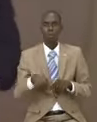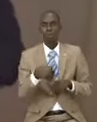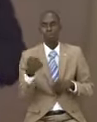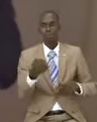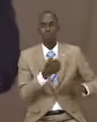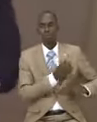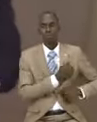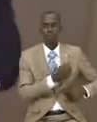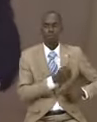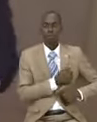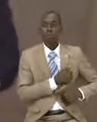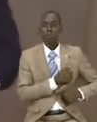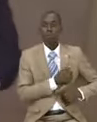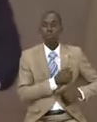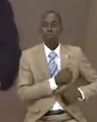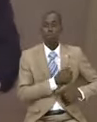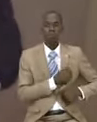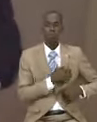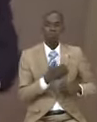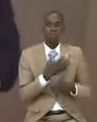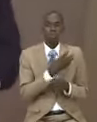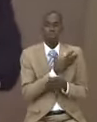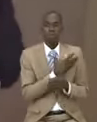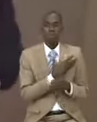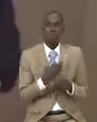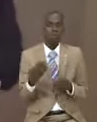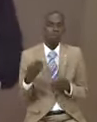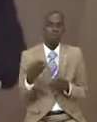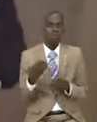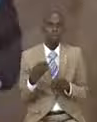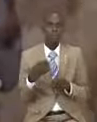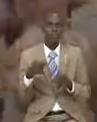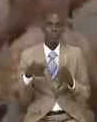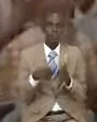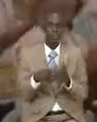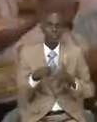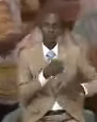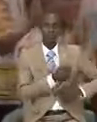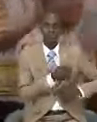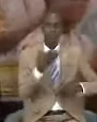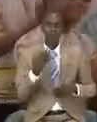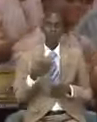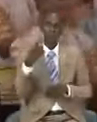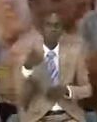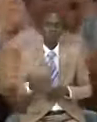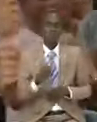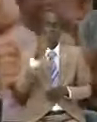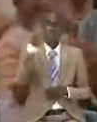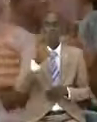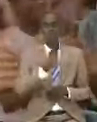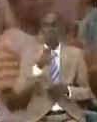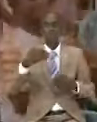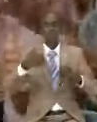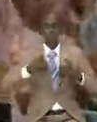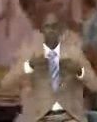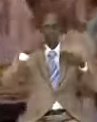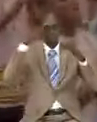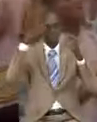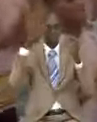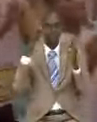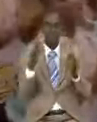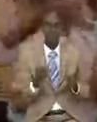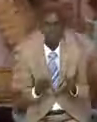under their territory. Recently, this soldier of the cross has decided to